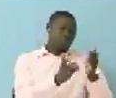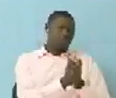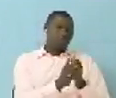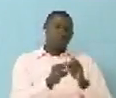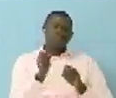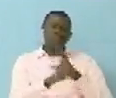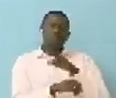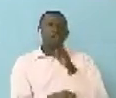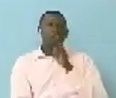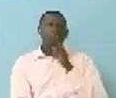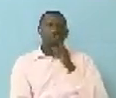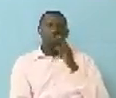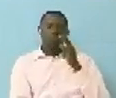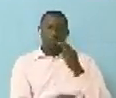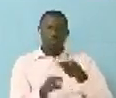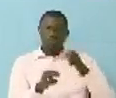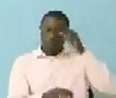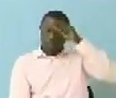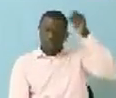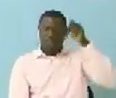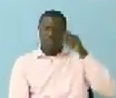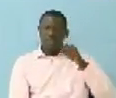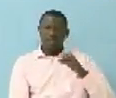it is obvious that they report to the president.